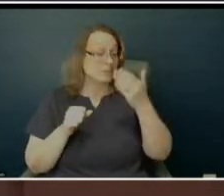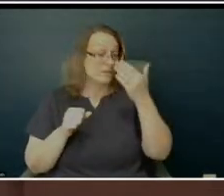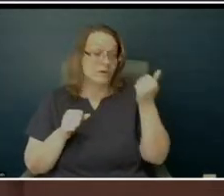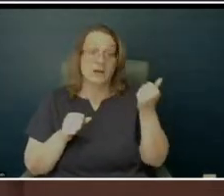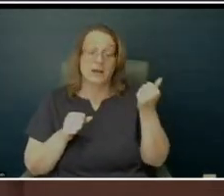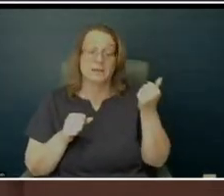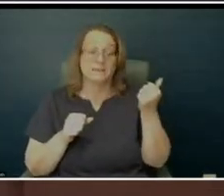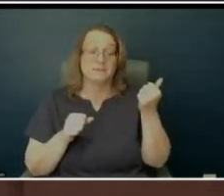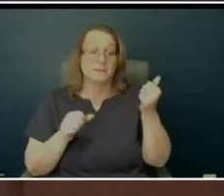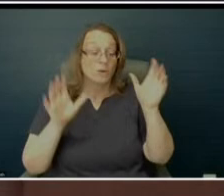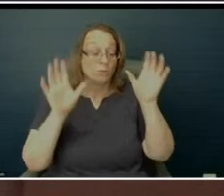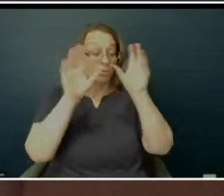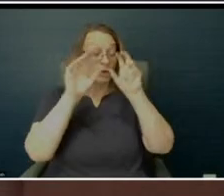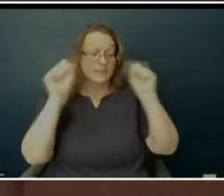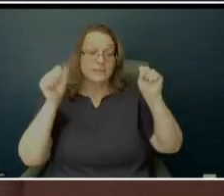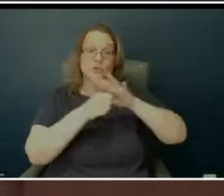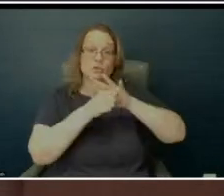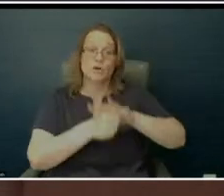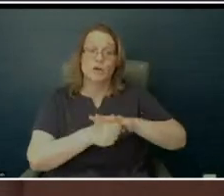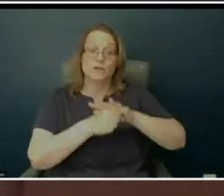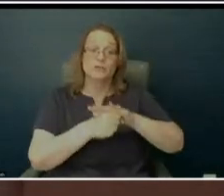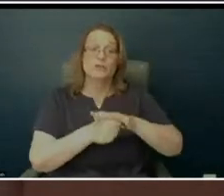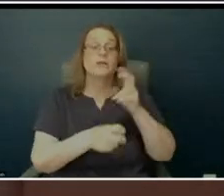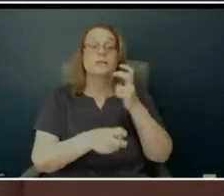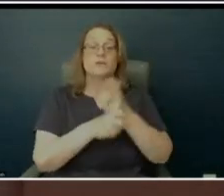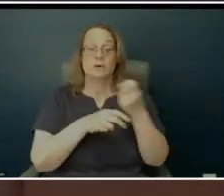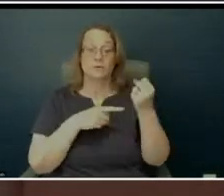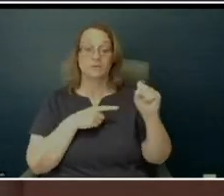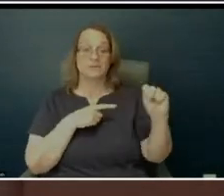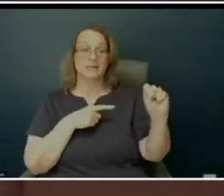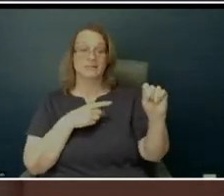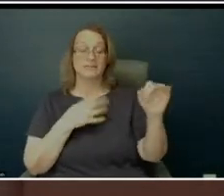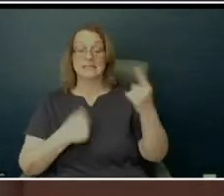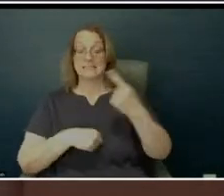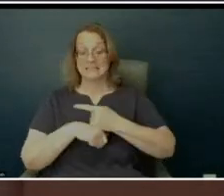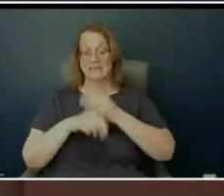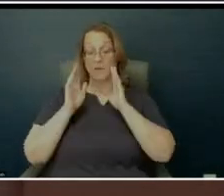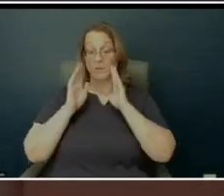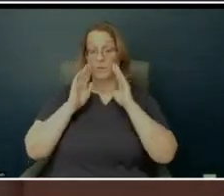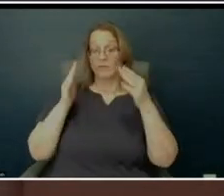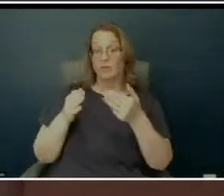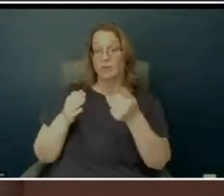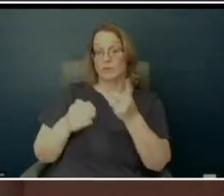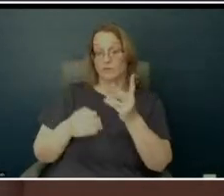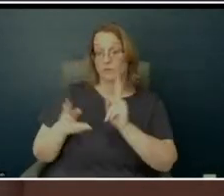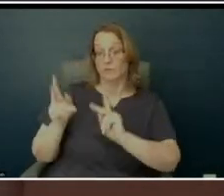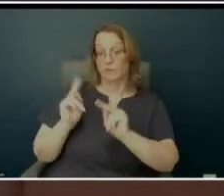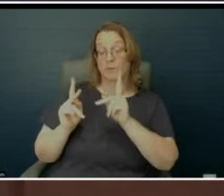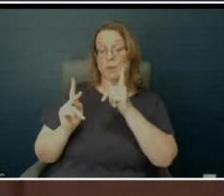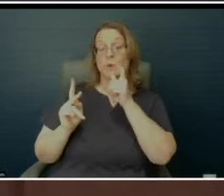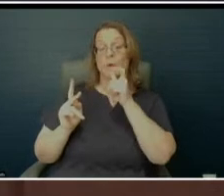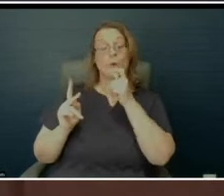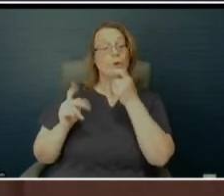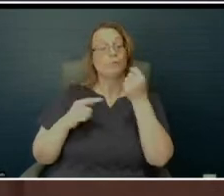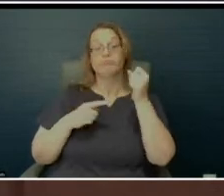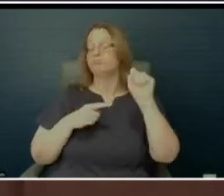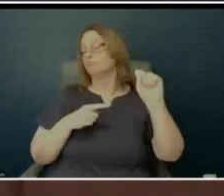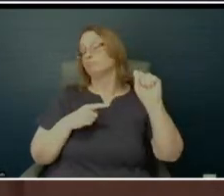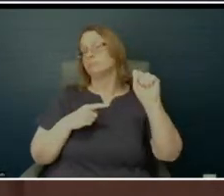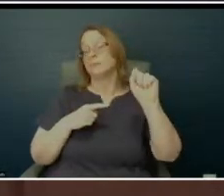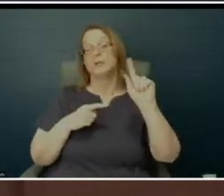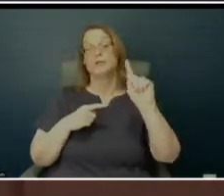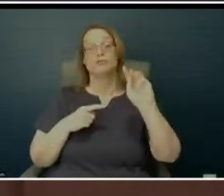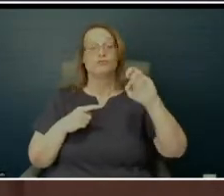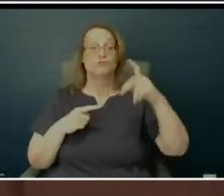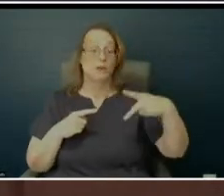hard to resist. Today, we'll focus on a few officials who stood firm against President Trump's political pressure campaign.